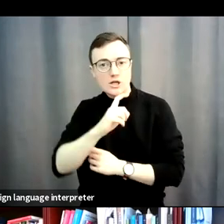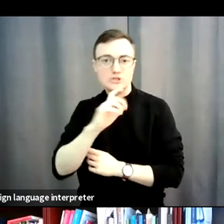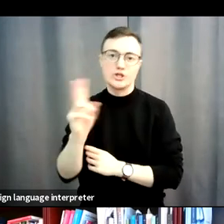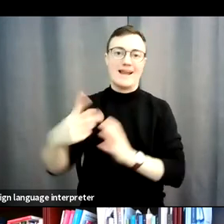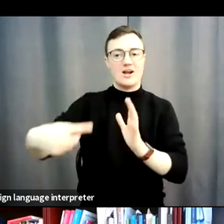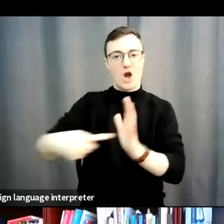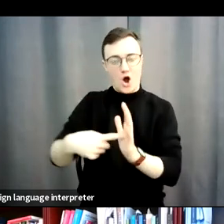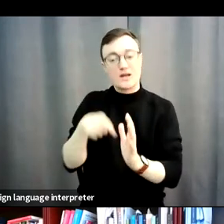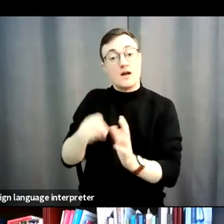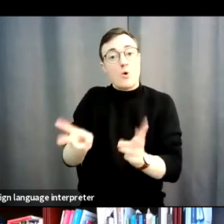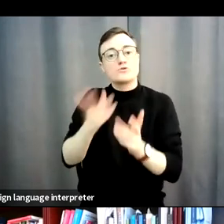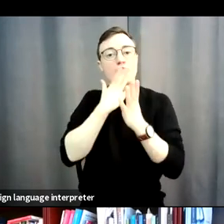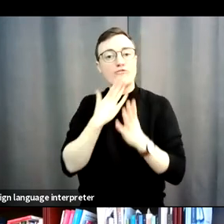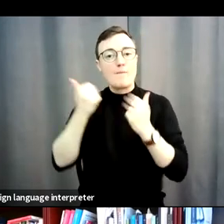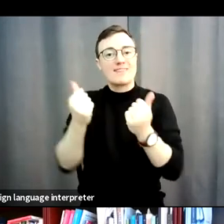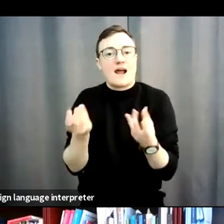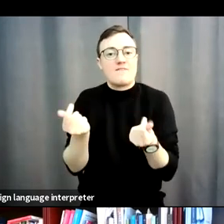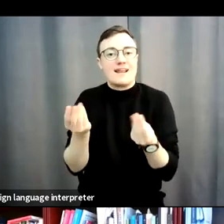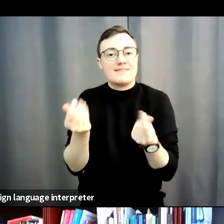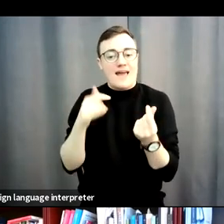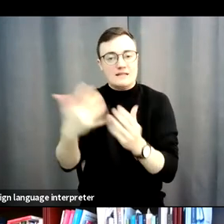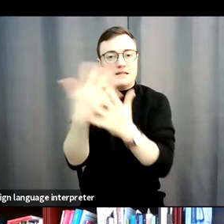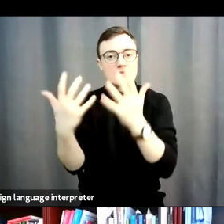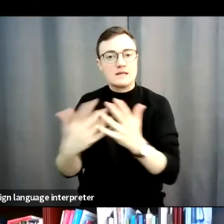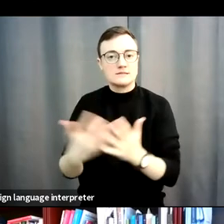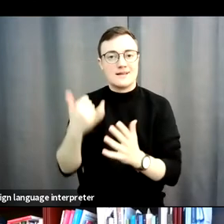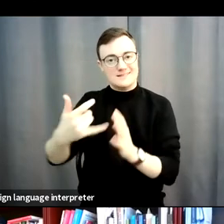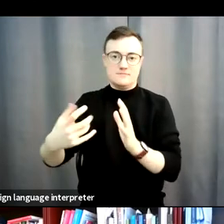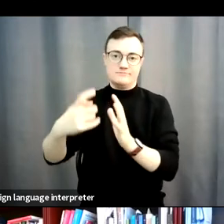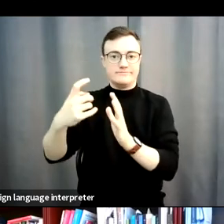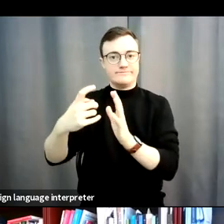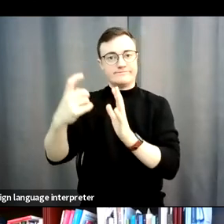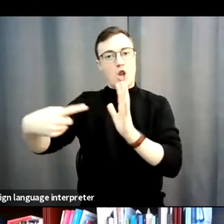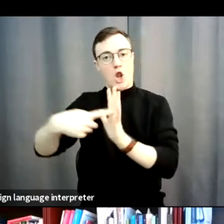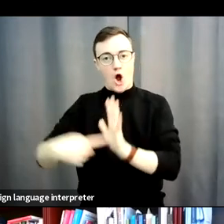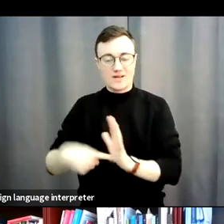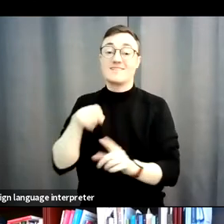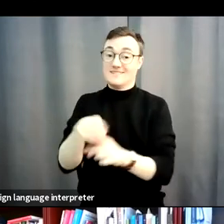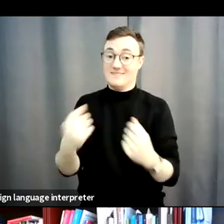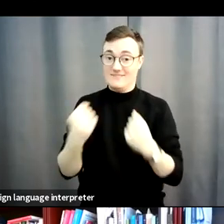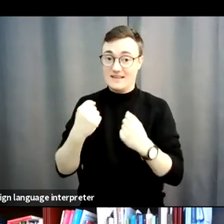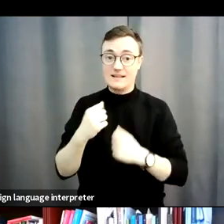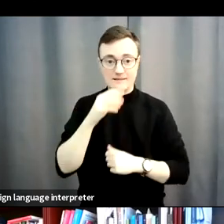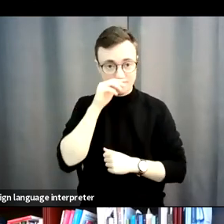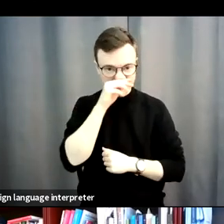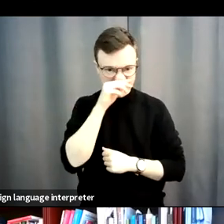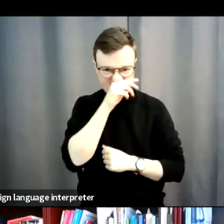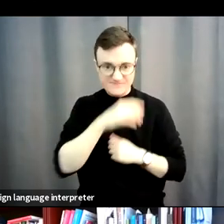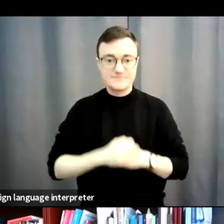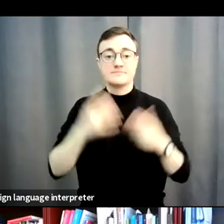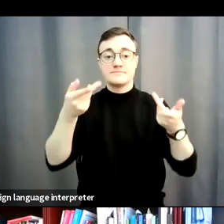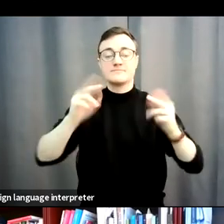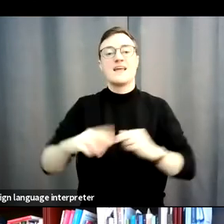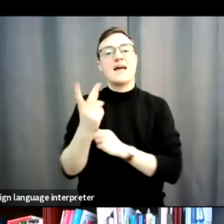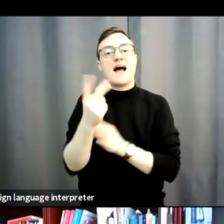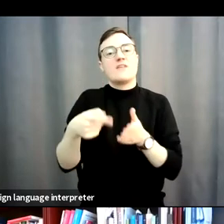policies. And that is maybe the most important thing. The other type of participation is that children